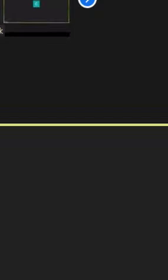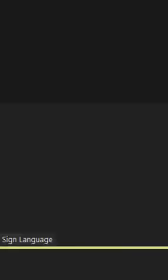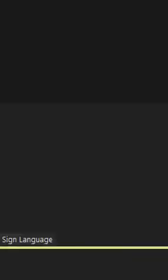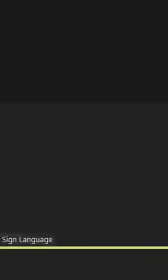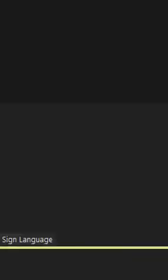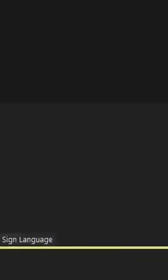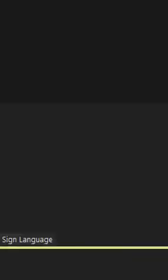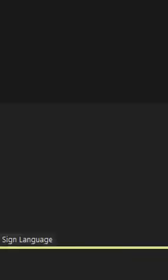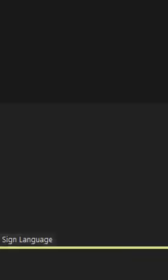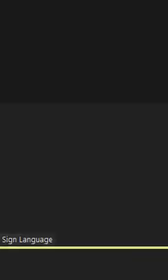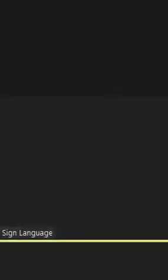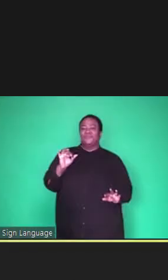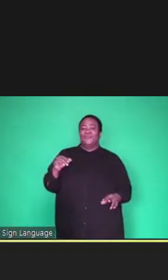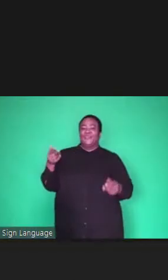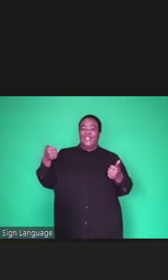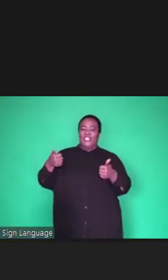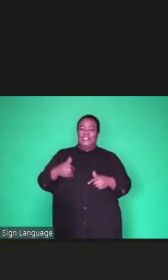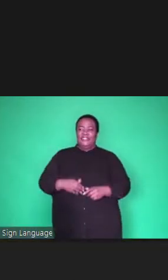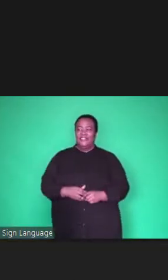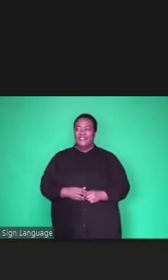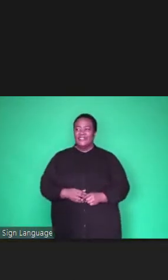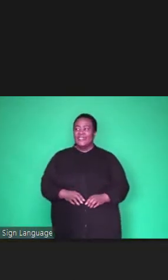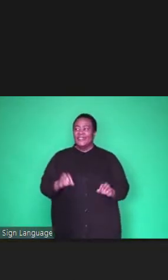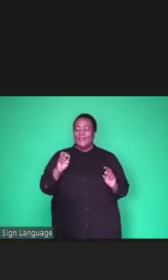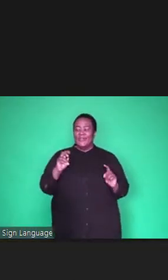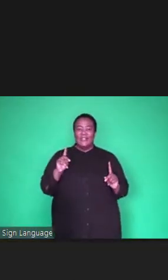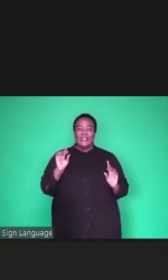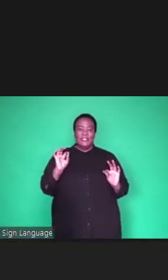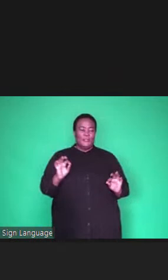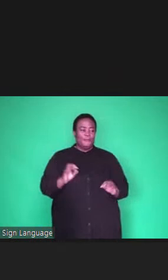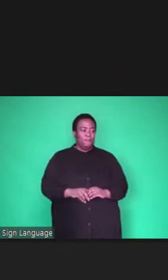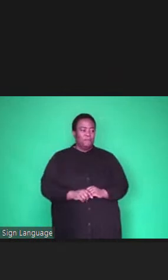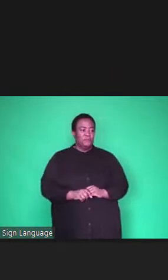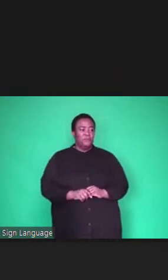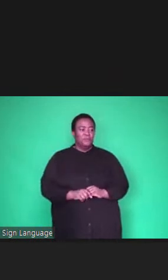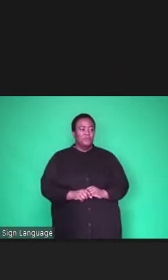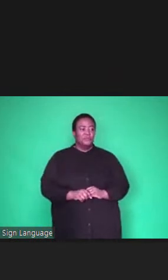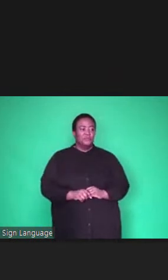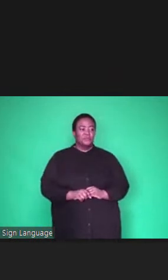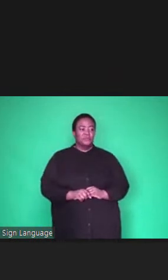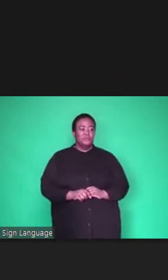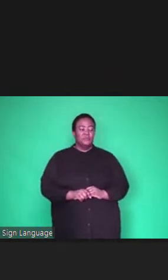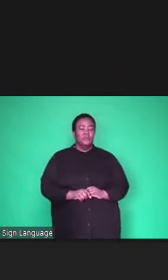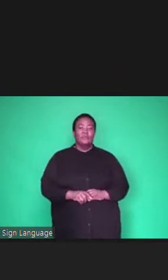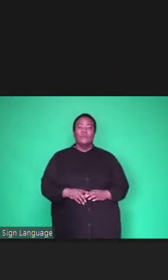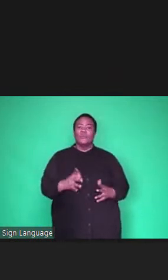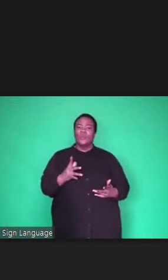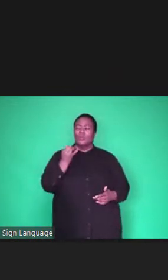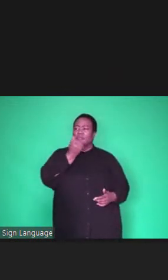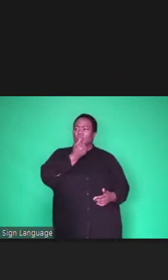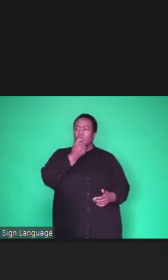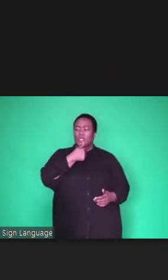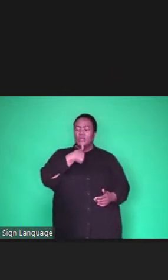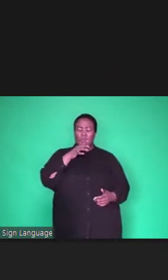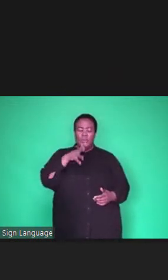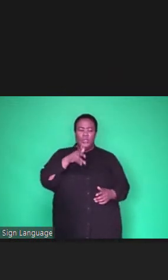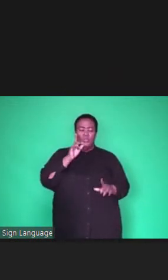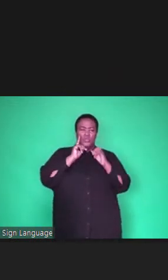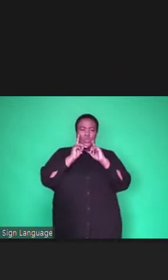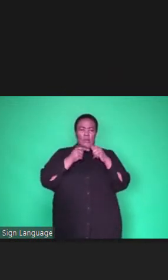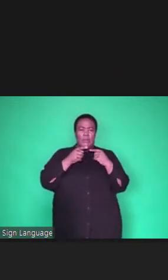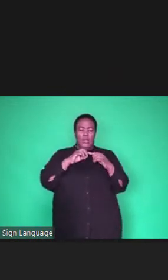12 minutes. Thank you. Yeah, sure. Right. So I'm going to talk about the role